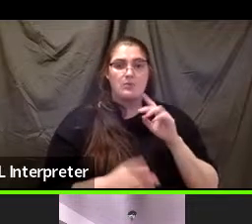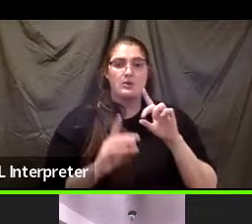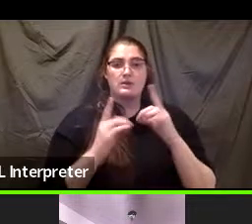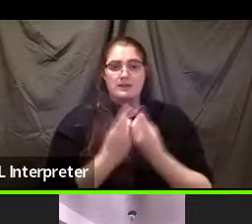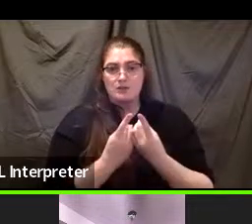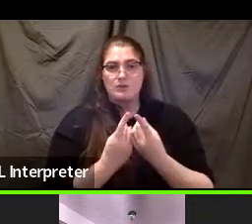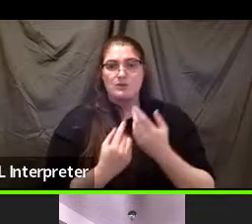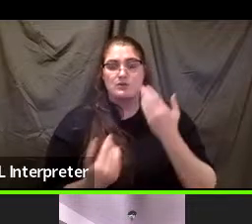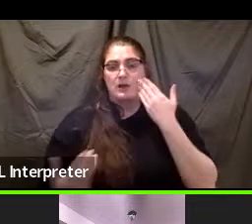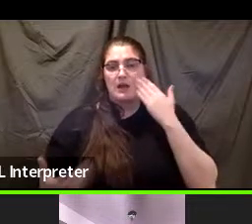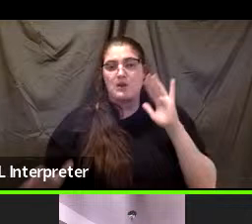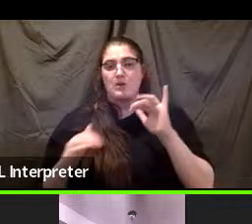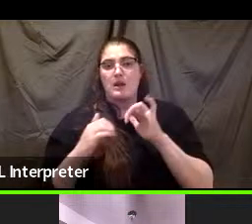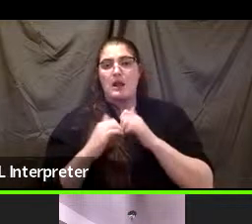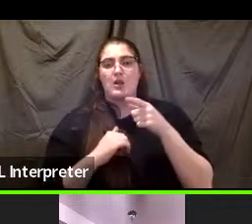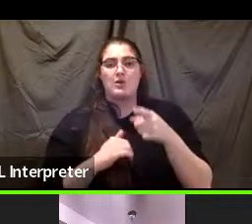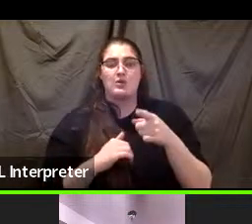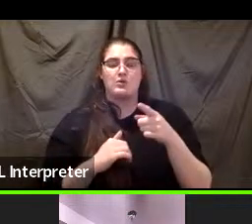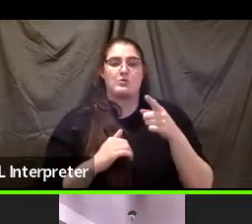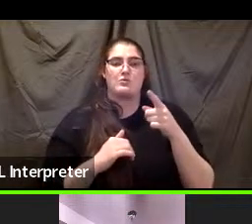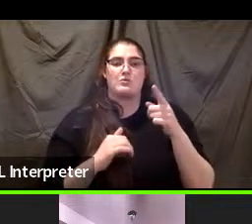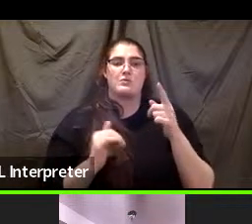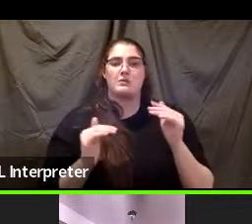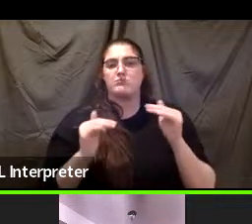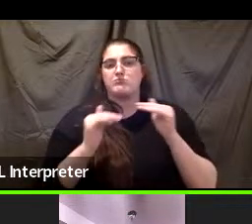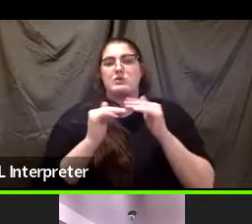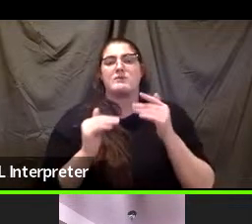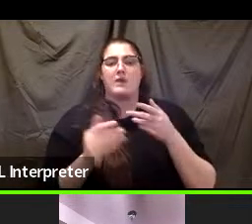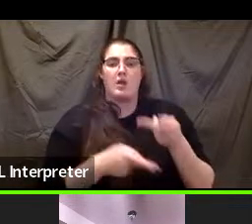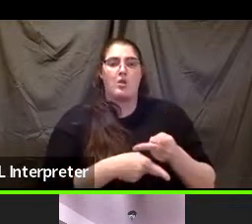I don't know how you're going to justify